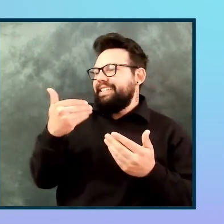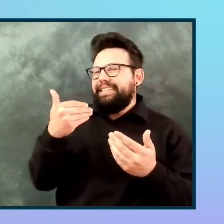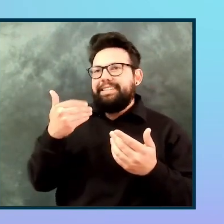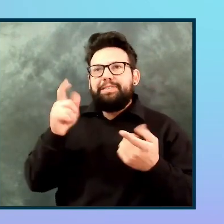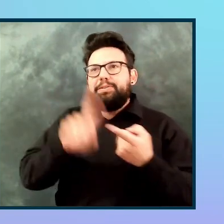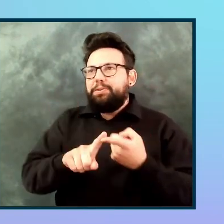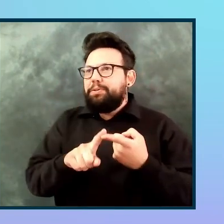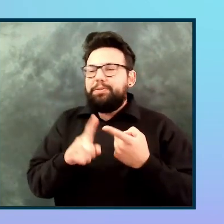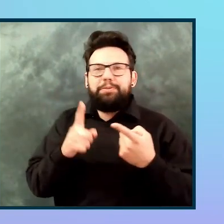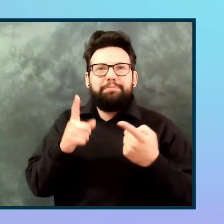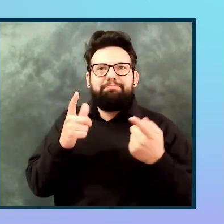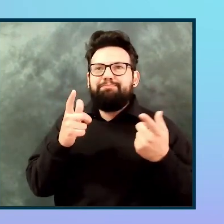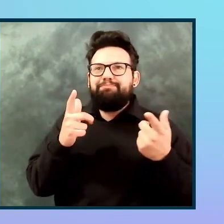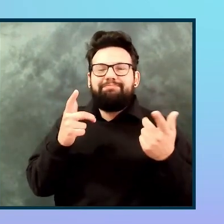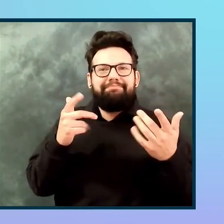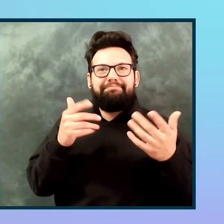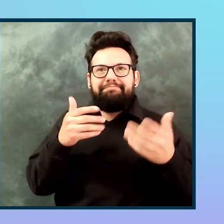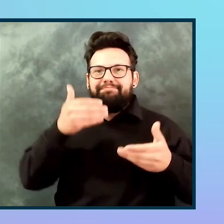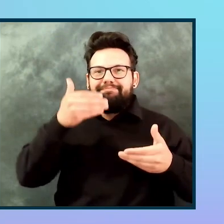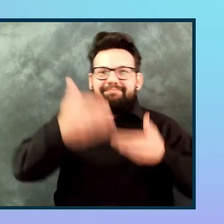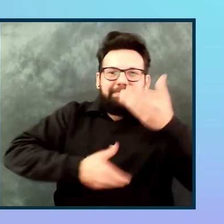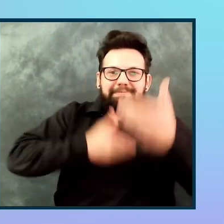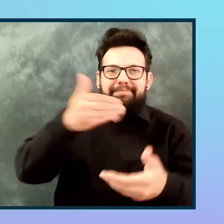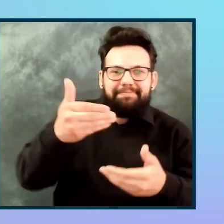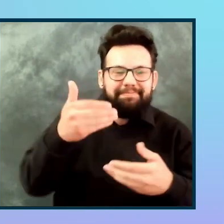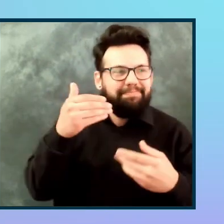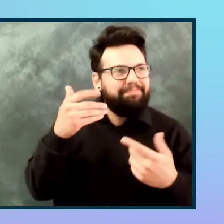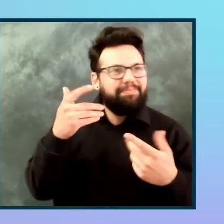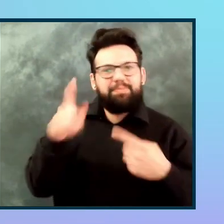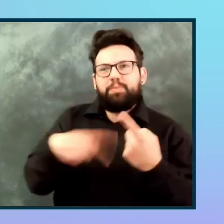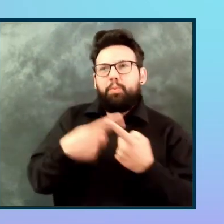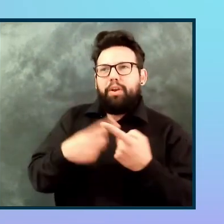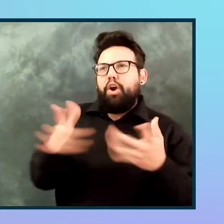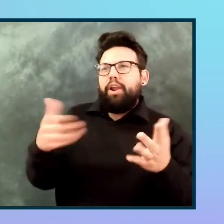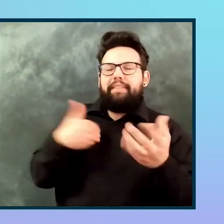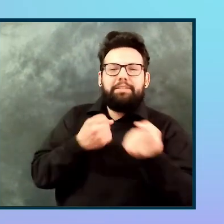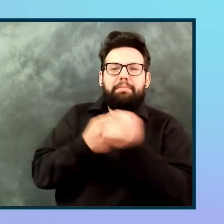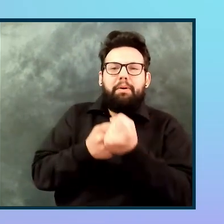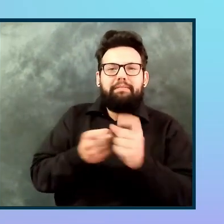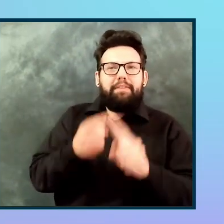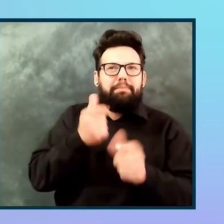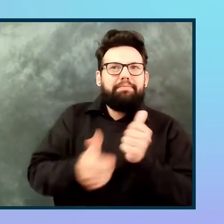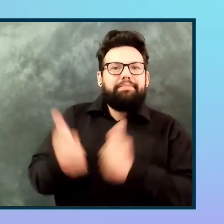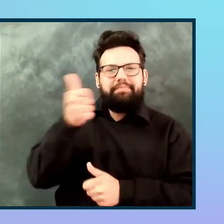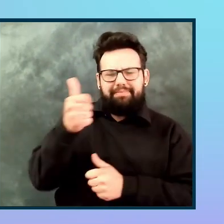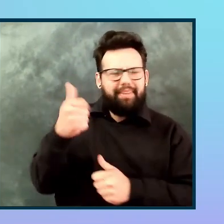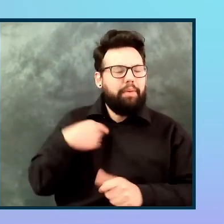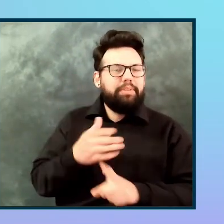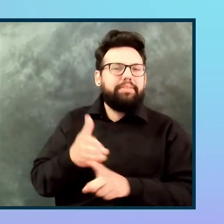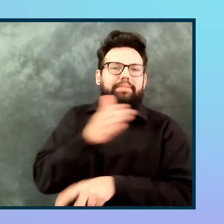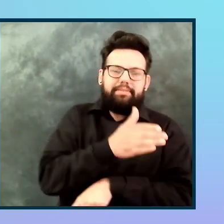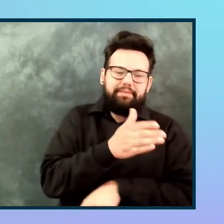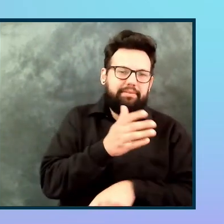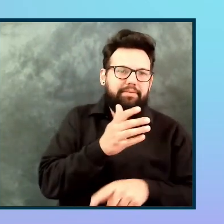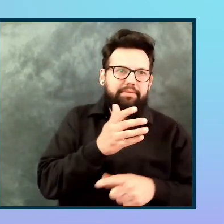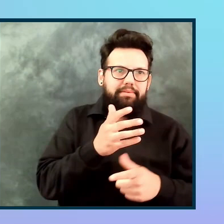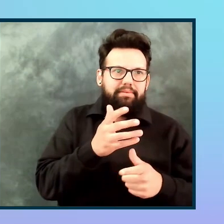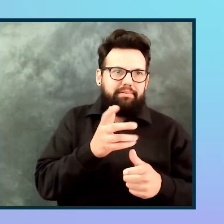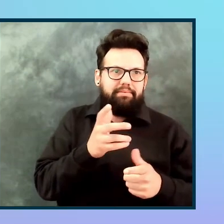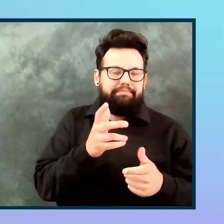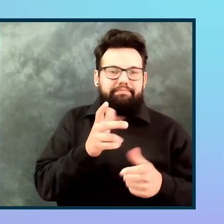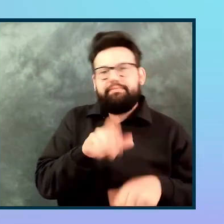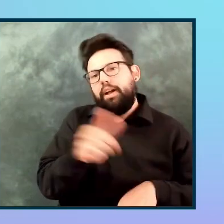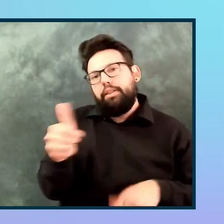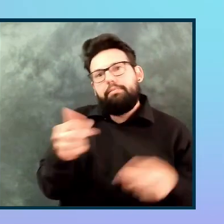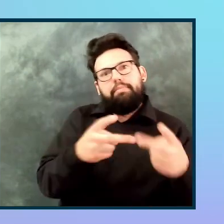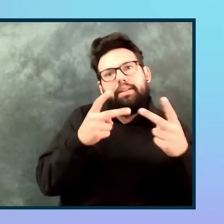important. I've worked in organizations before where there was no program structure to begin with. And so